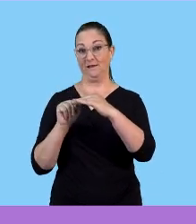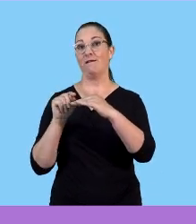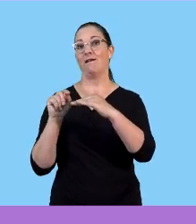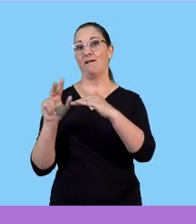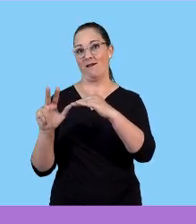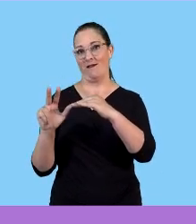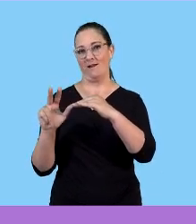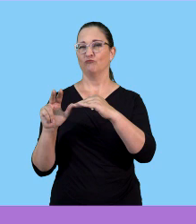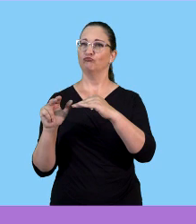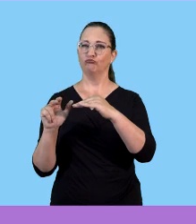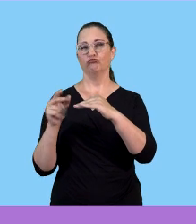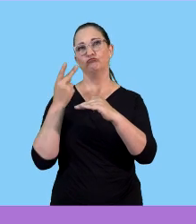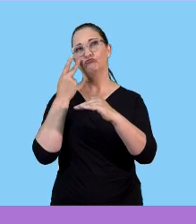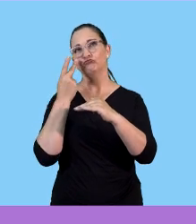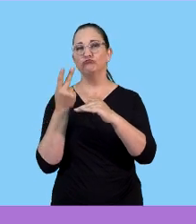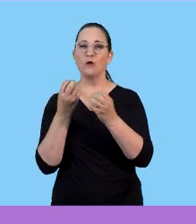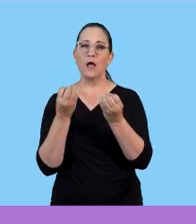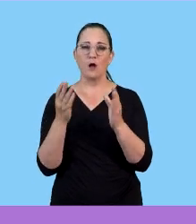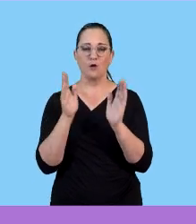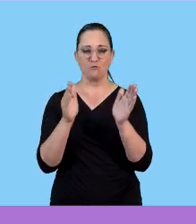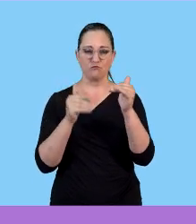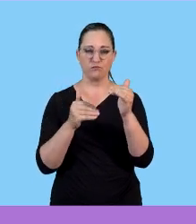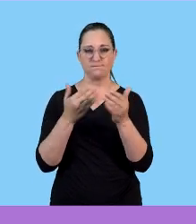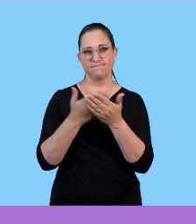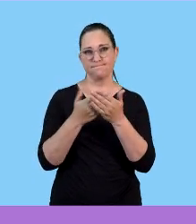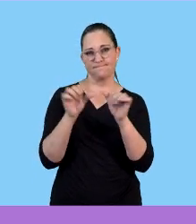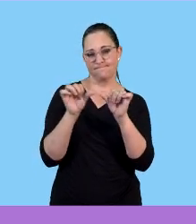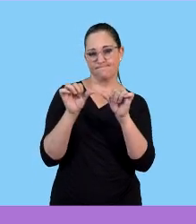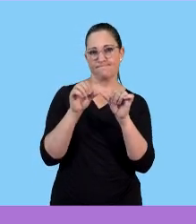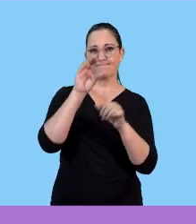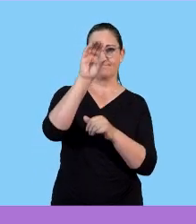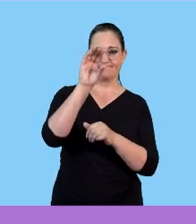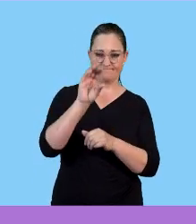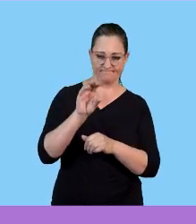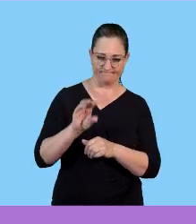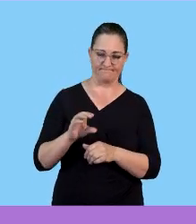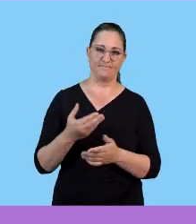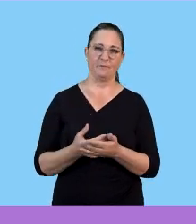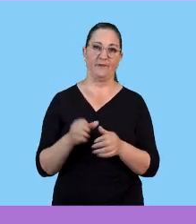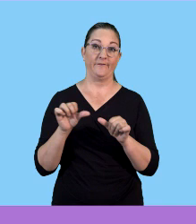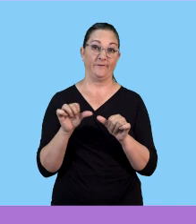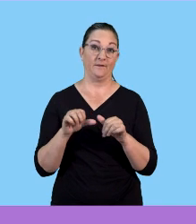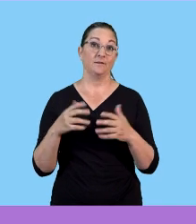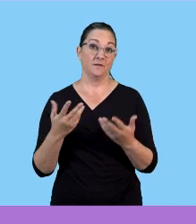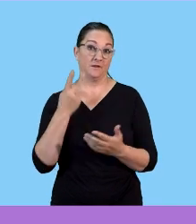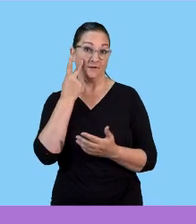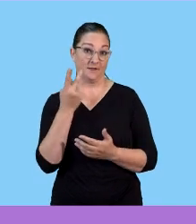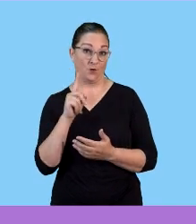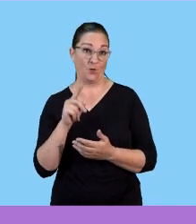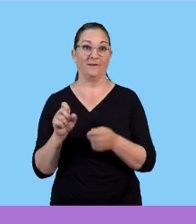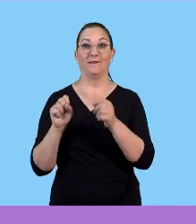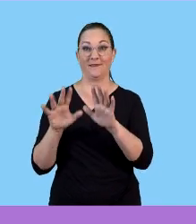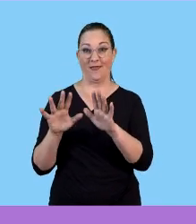it by 8, so I can figure out how many boxes can fit across its length. And in this